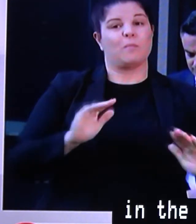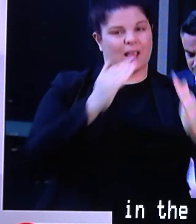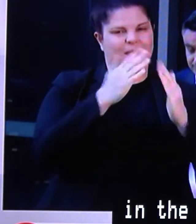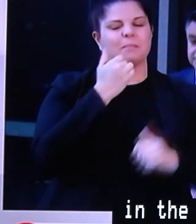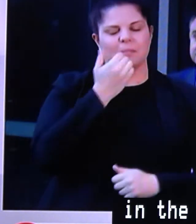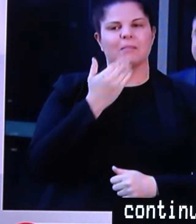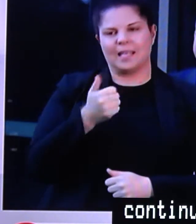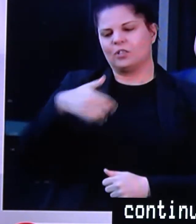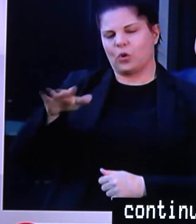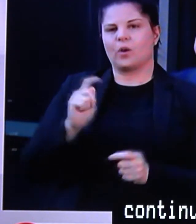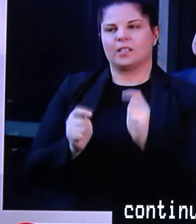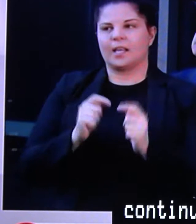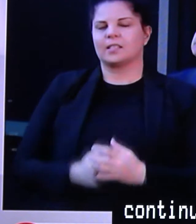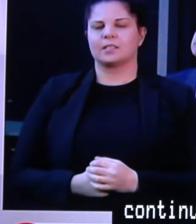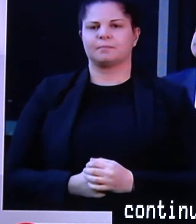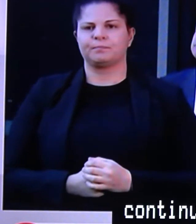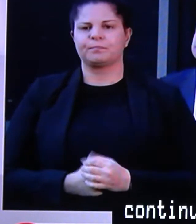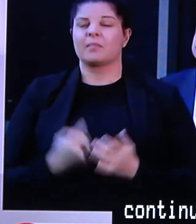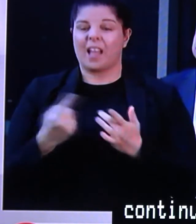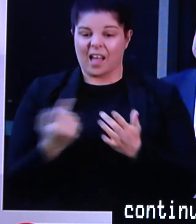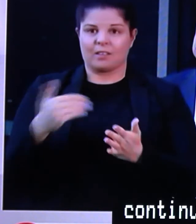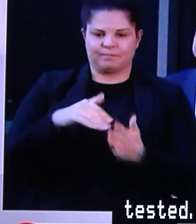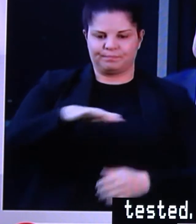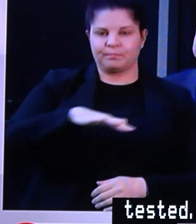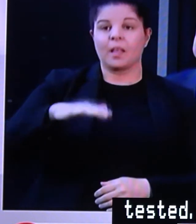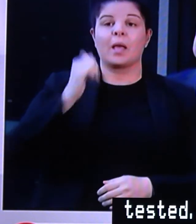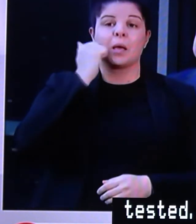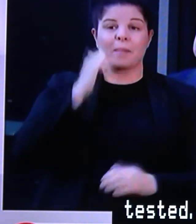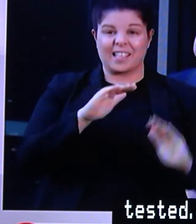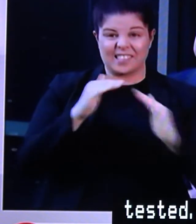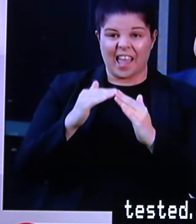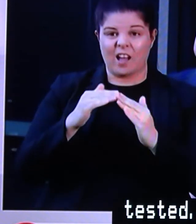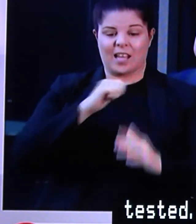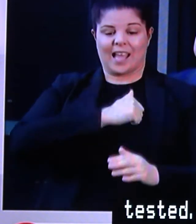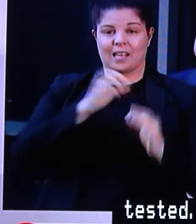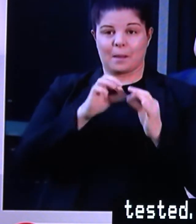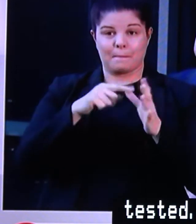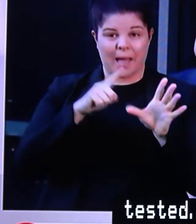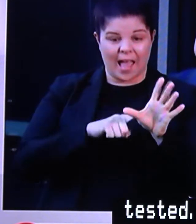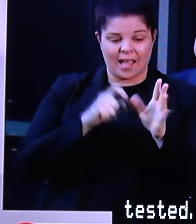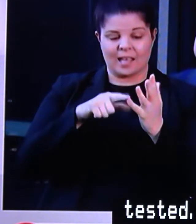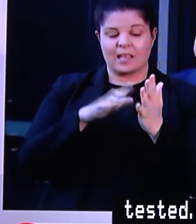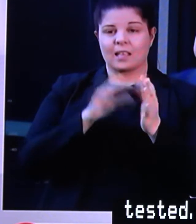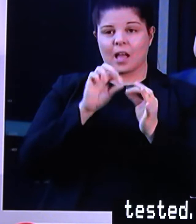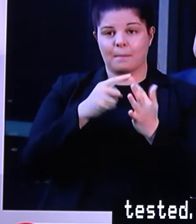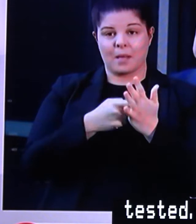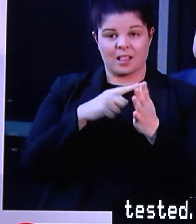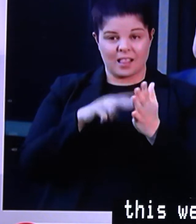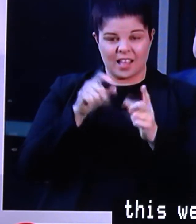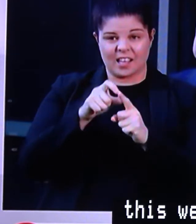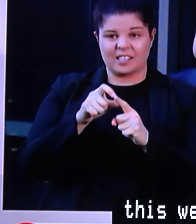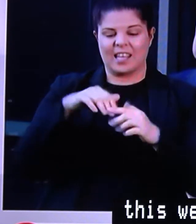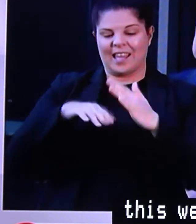this week, and some remain. So we've got Blacktown, Canada Bay, Cumberland, Inner West,